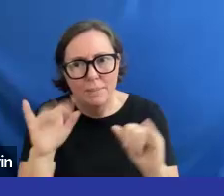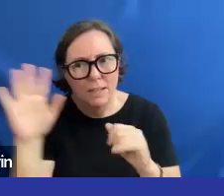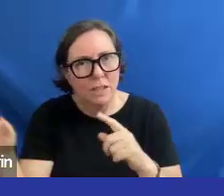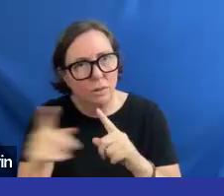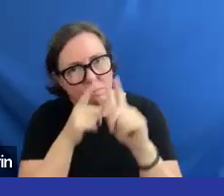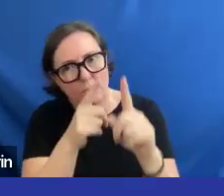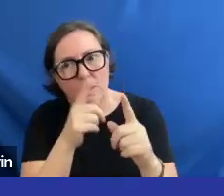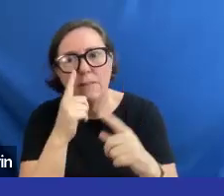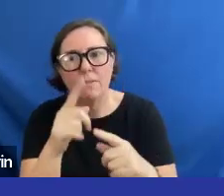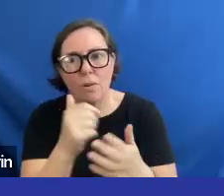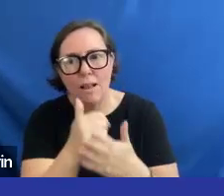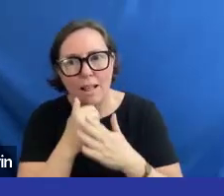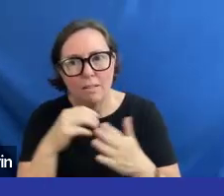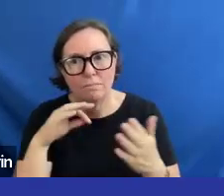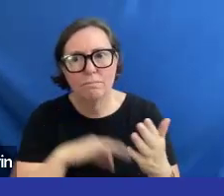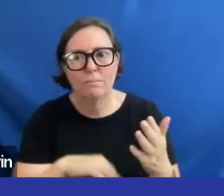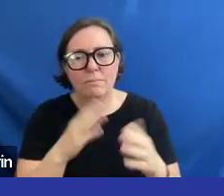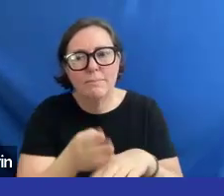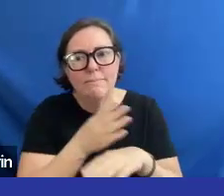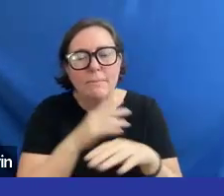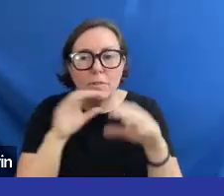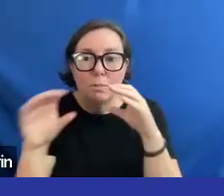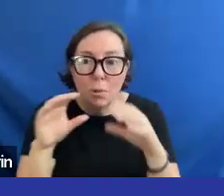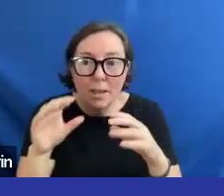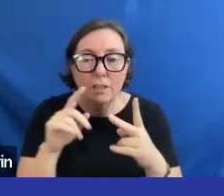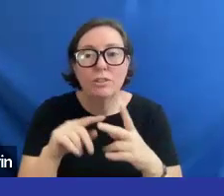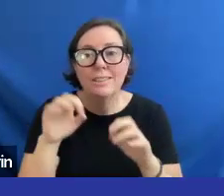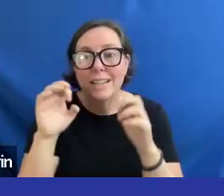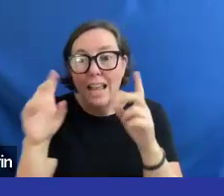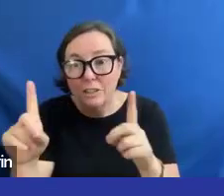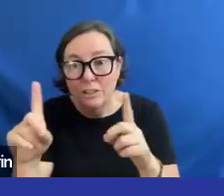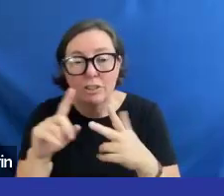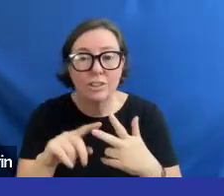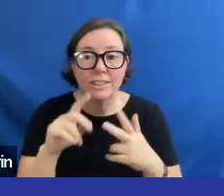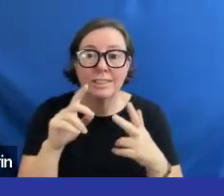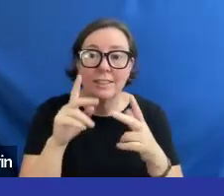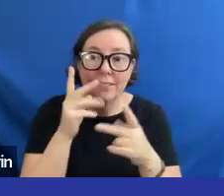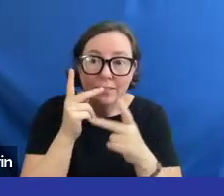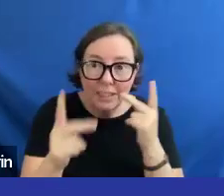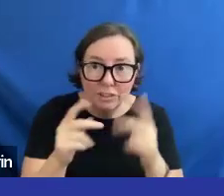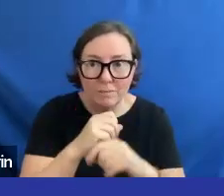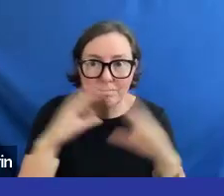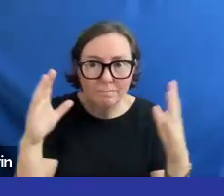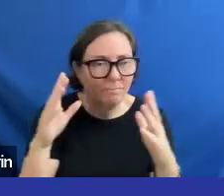for communication, education, vision, and more.